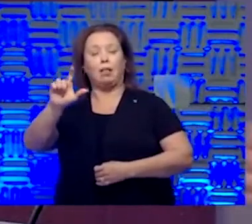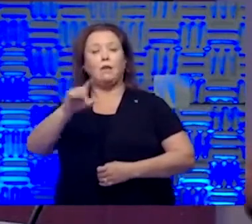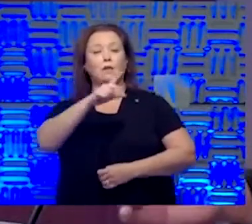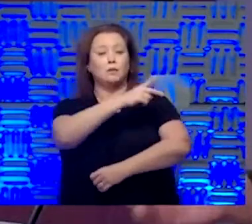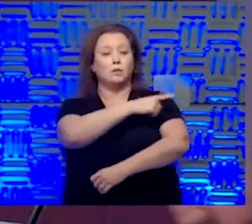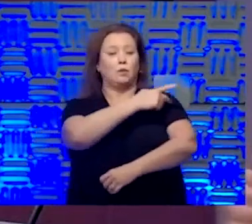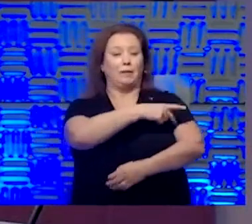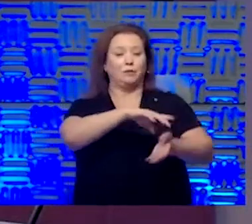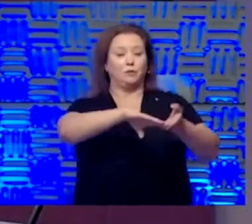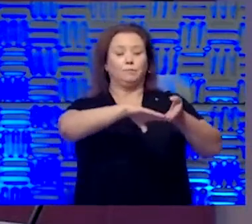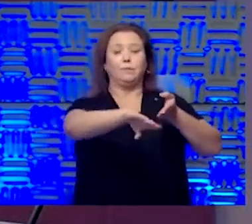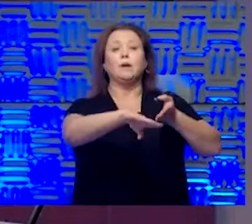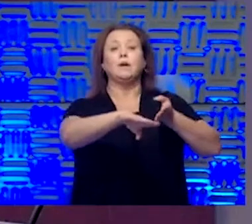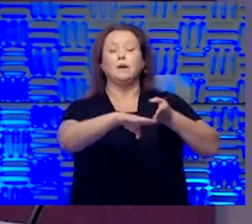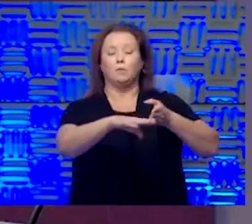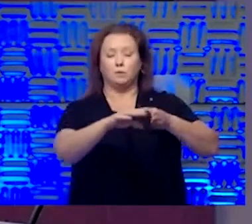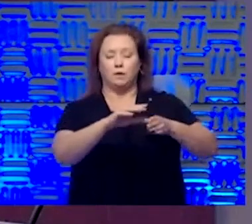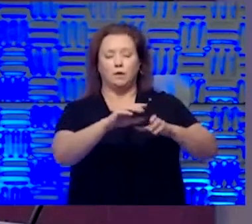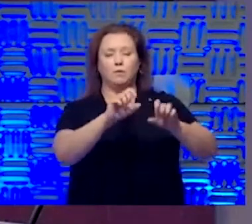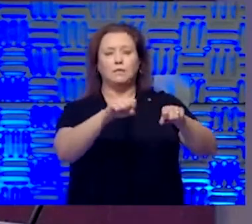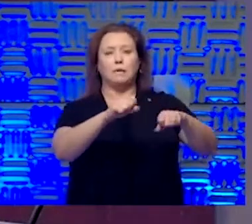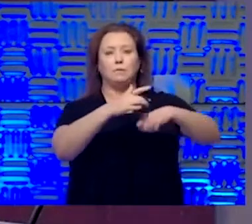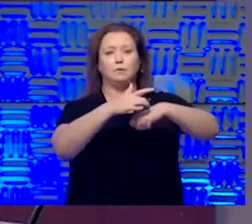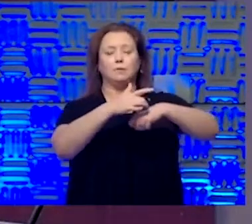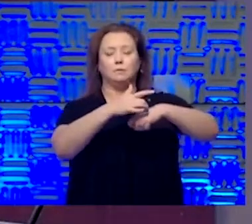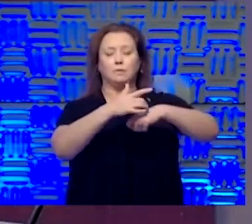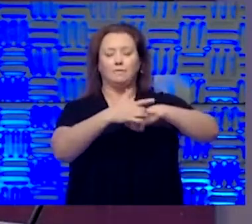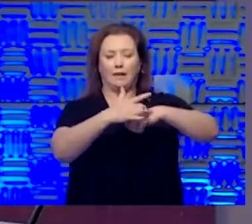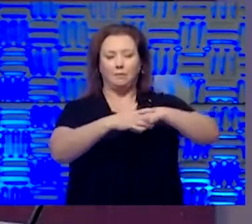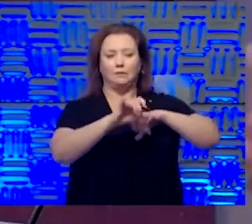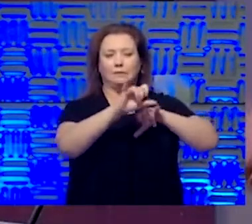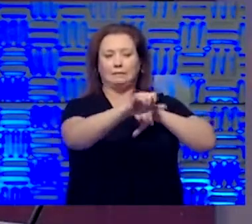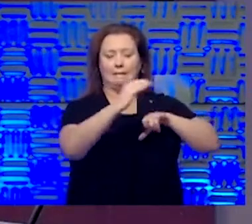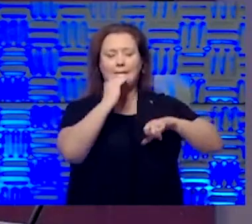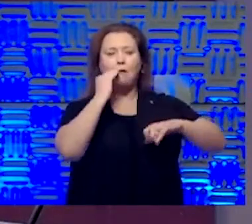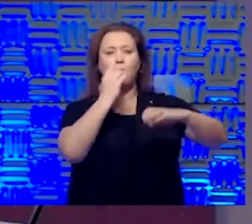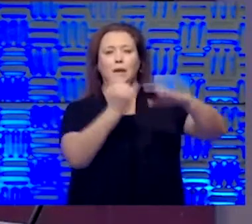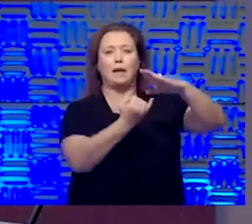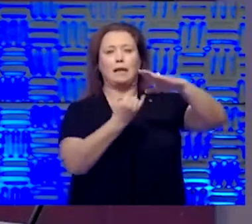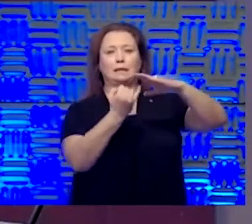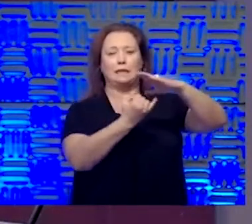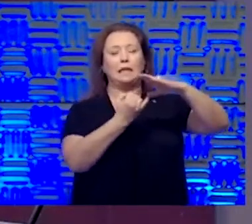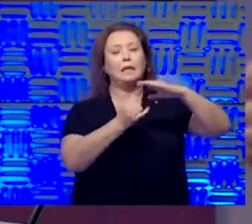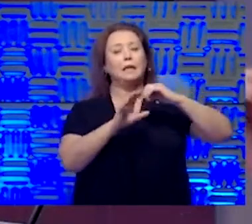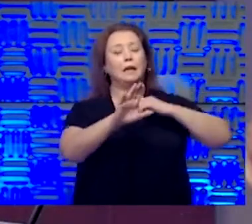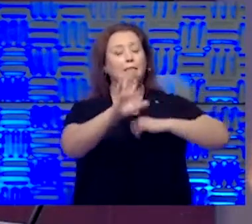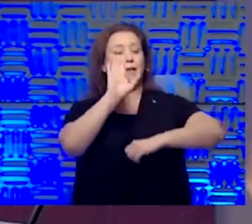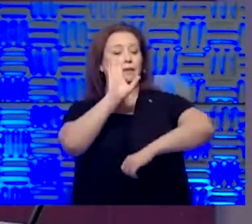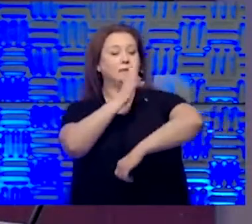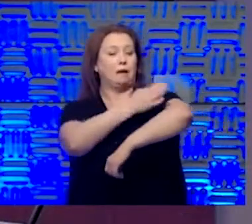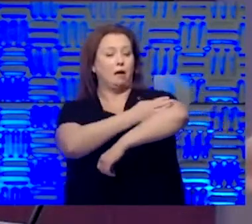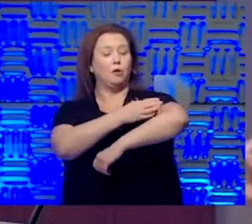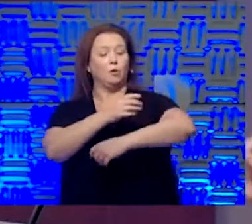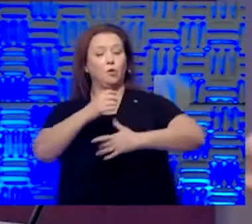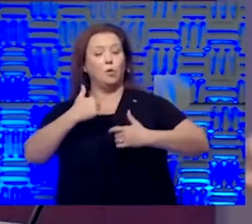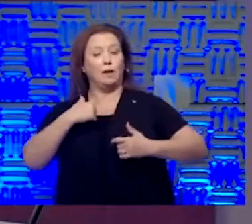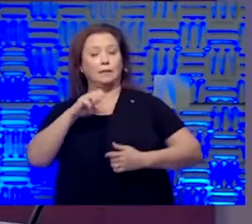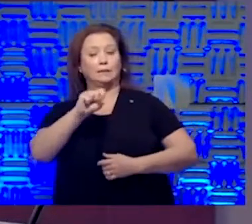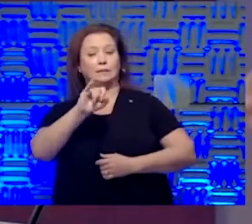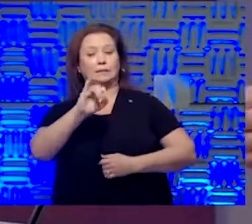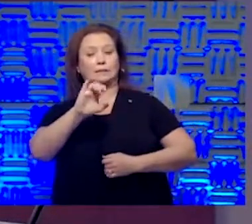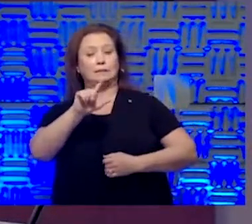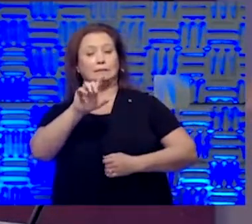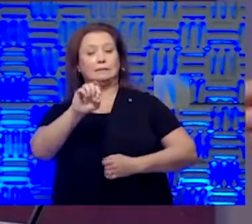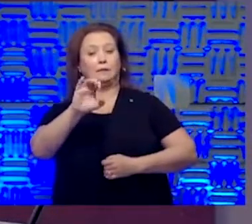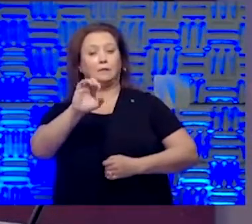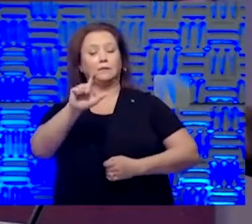home, isolate himself based upon local health department guidelines, and then bring her back back home when able.